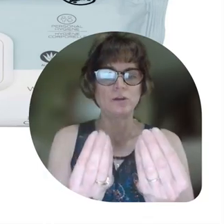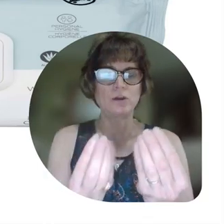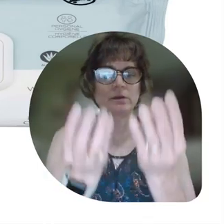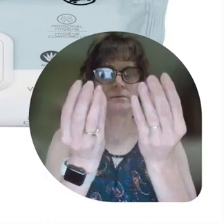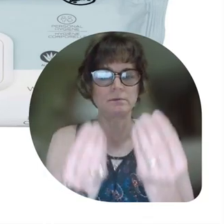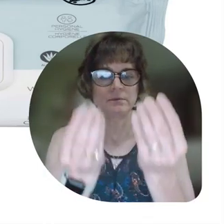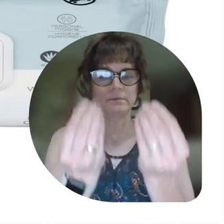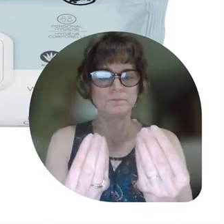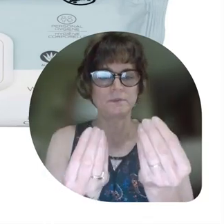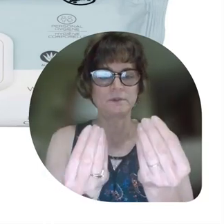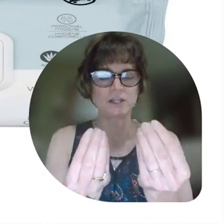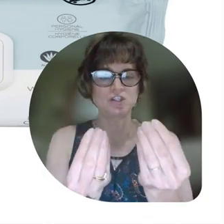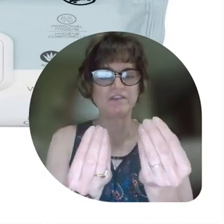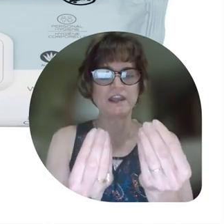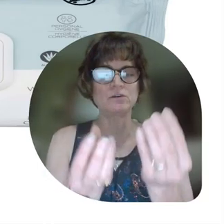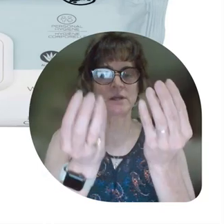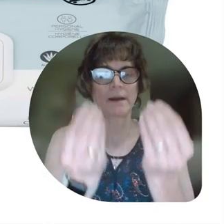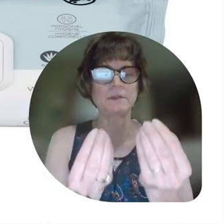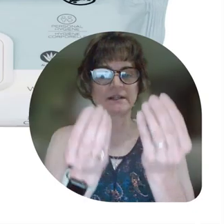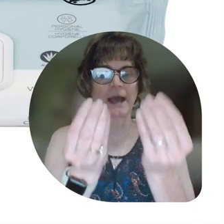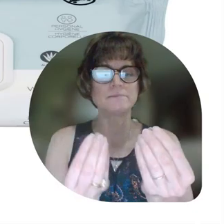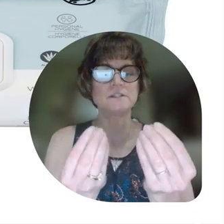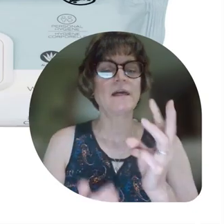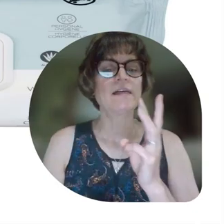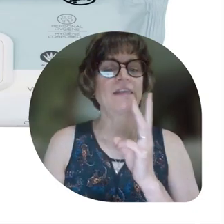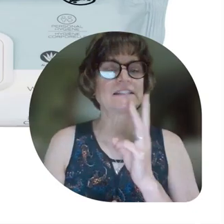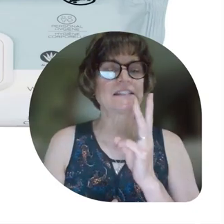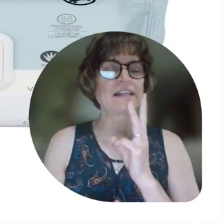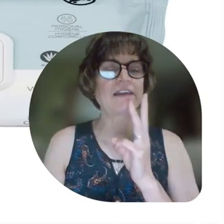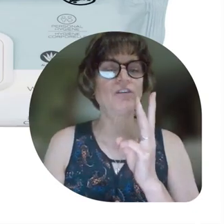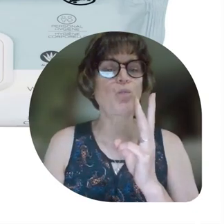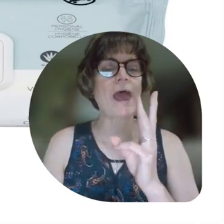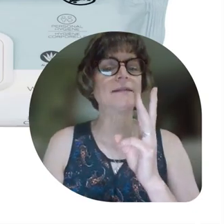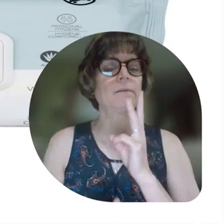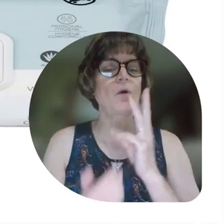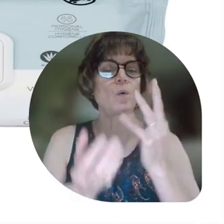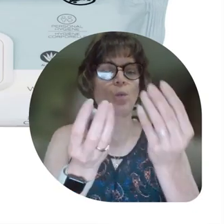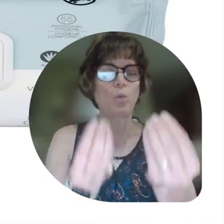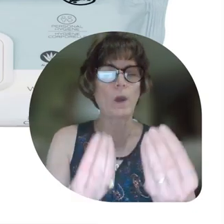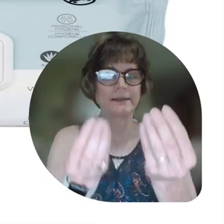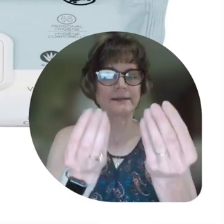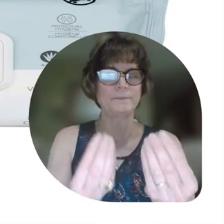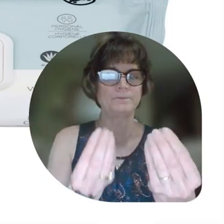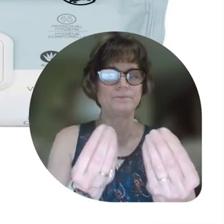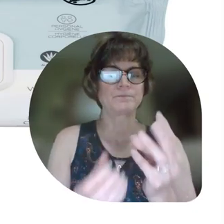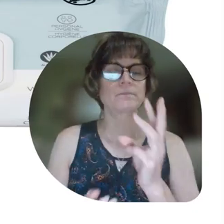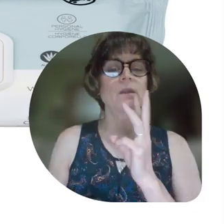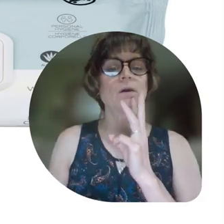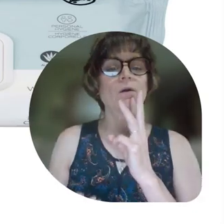And you're going to touch your fingers a couple of times. That's the sign for wet. Wet.